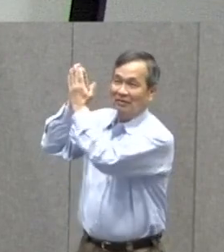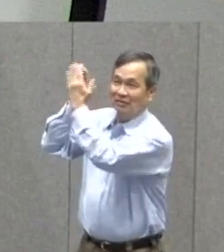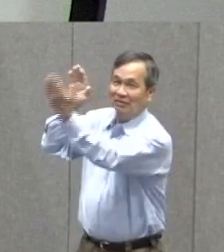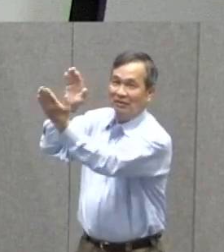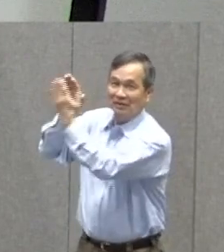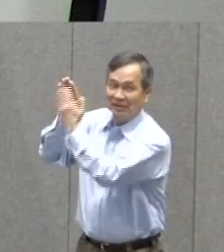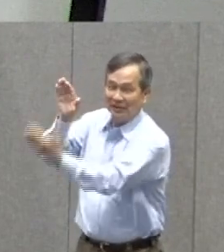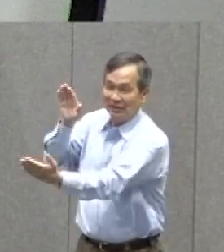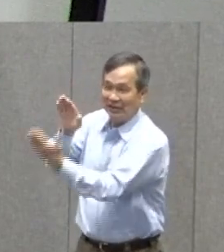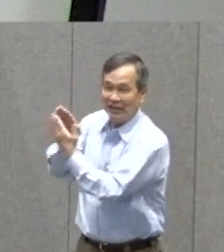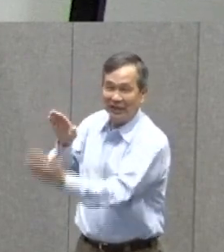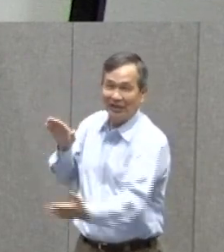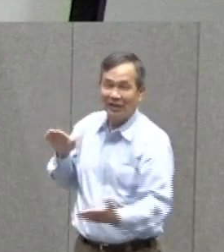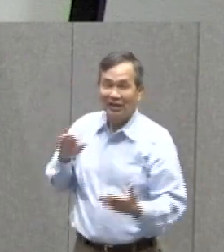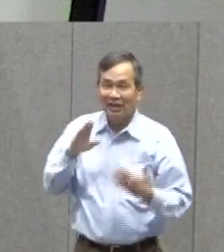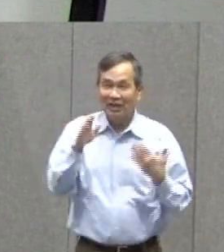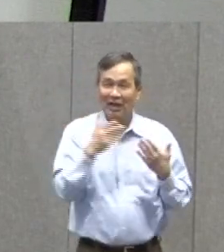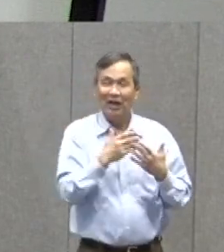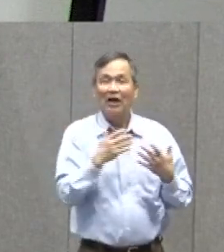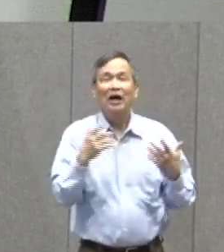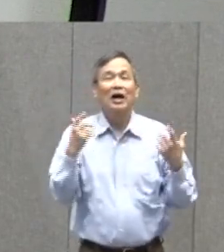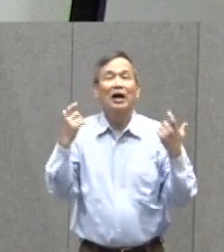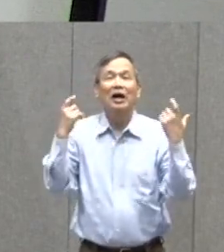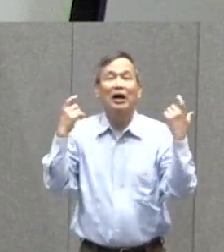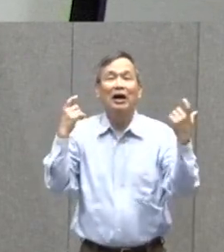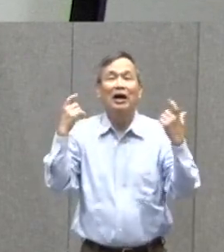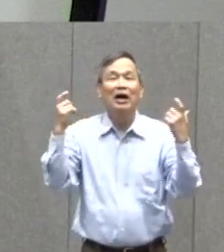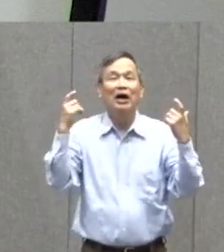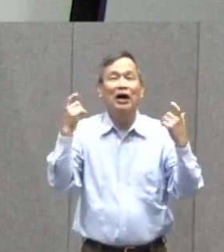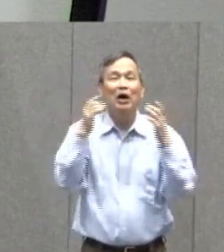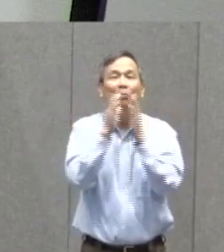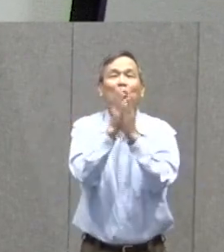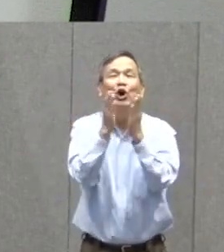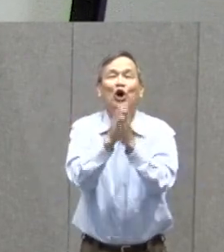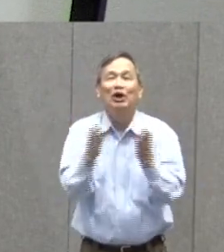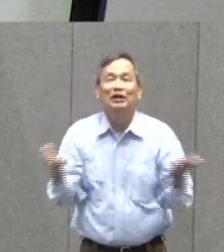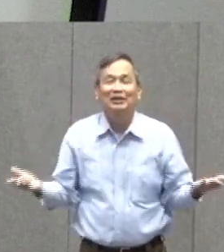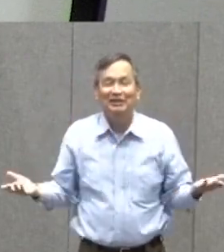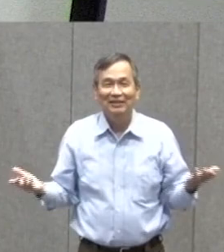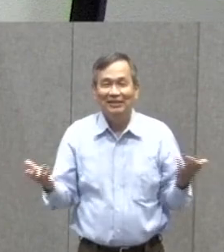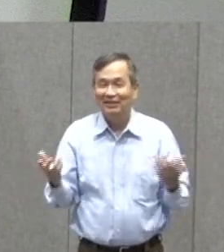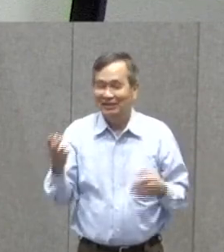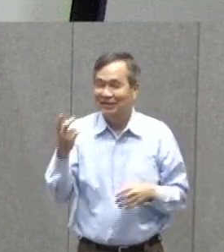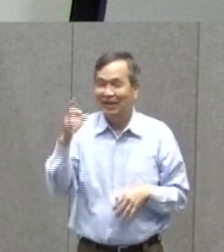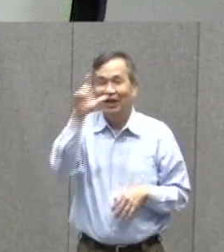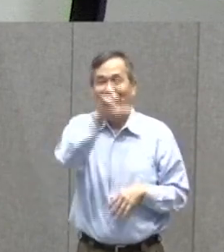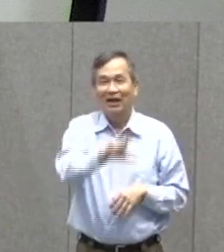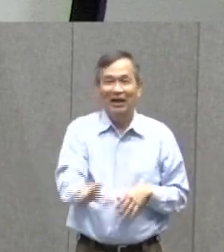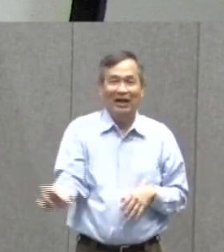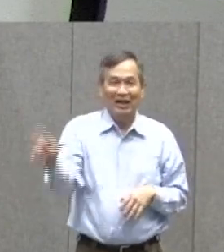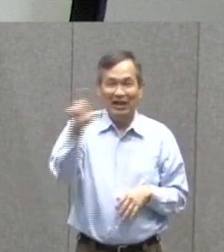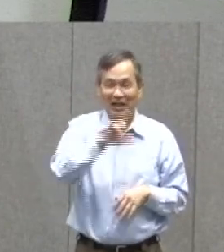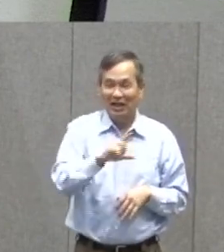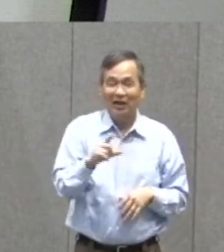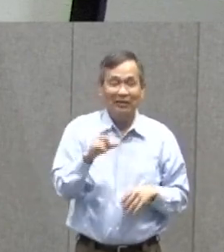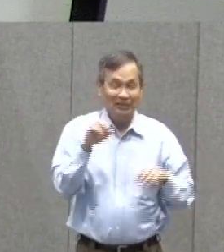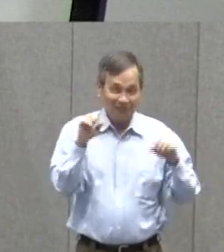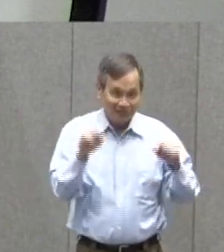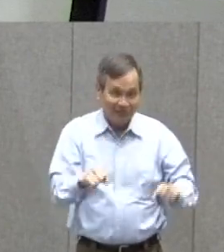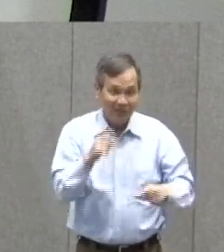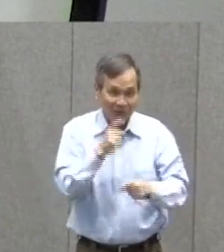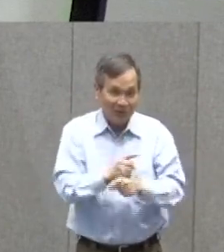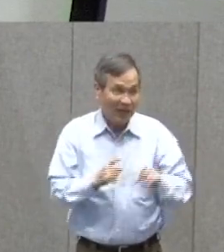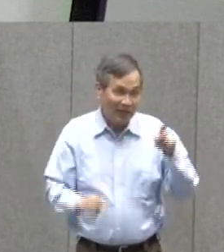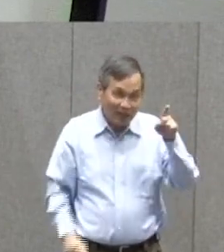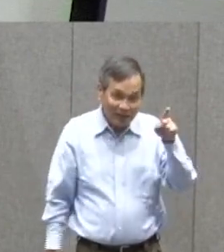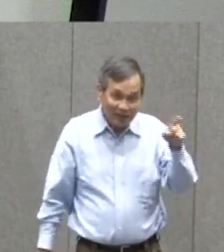Family. A vast number of books that you can see in the library. That's right, it's a library.